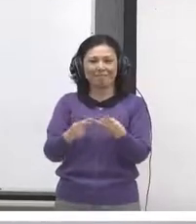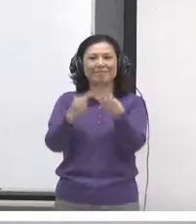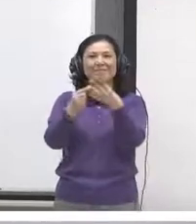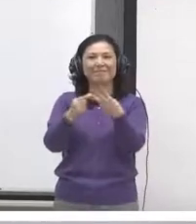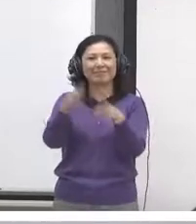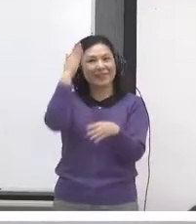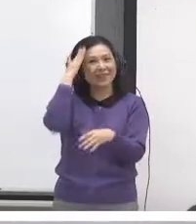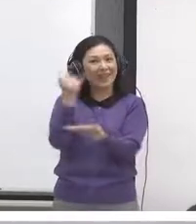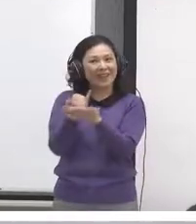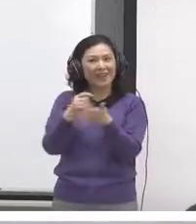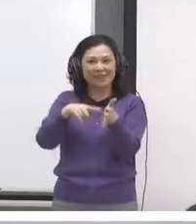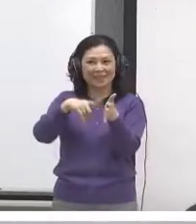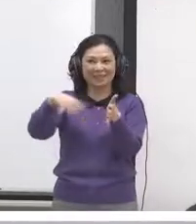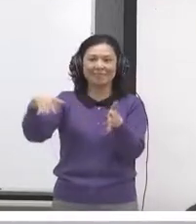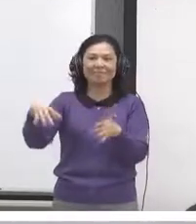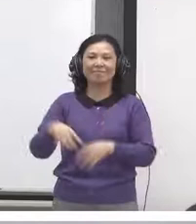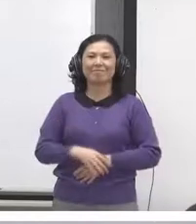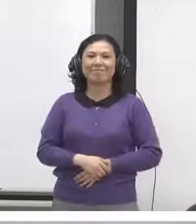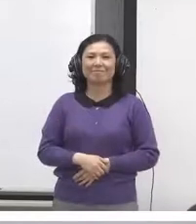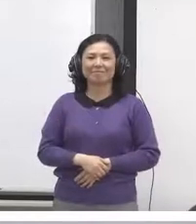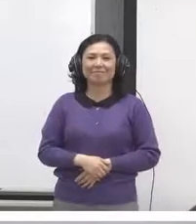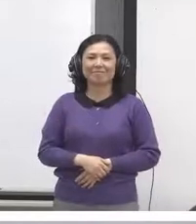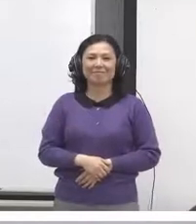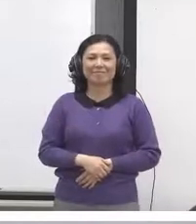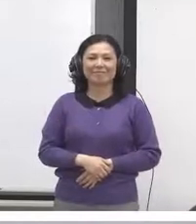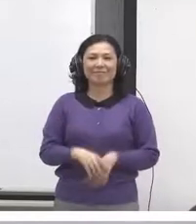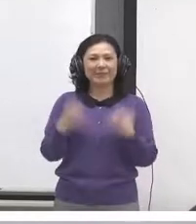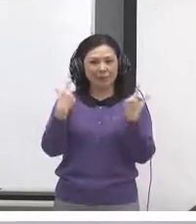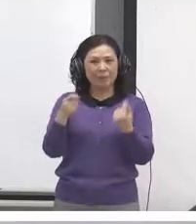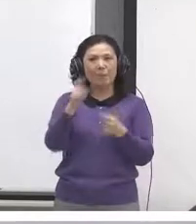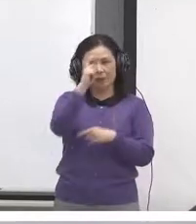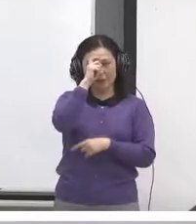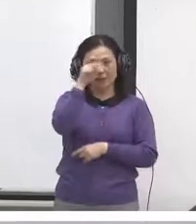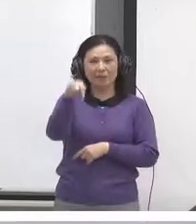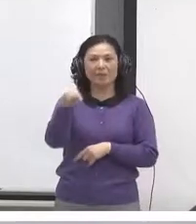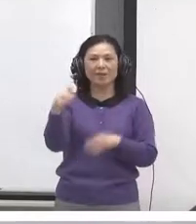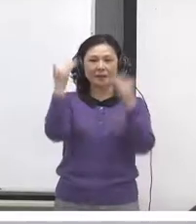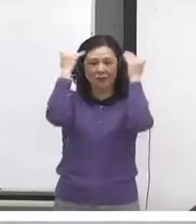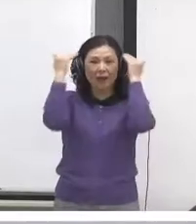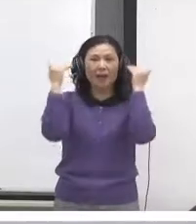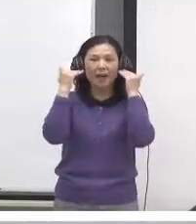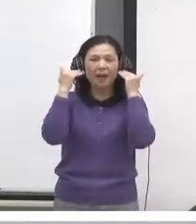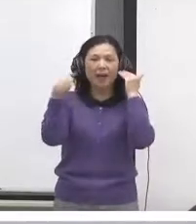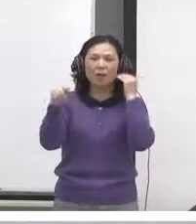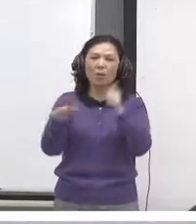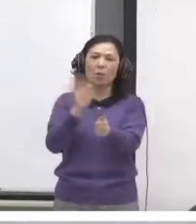hack in Jeju in 2020